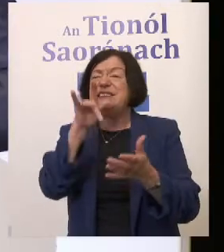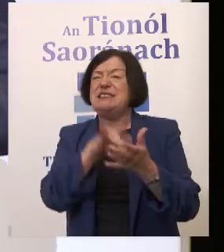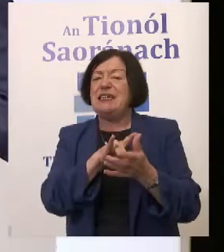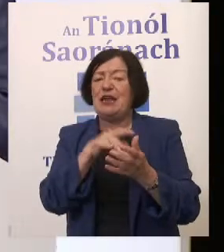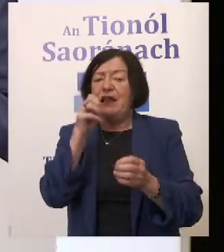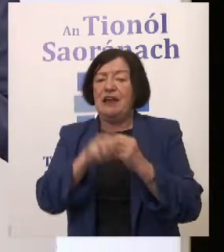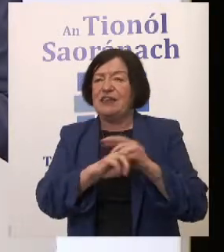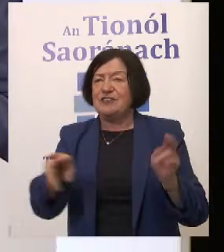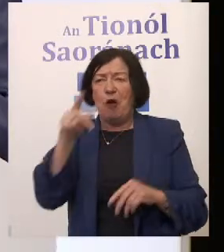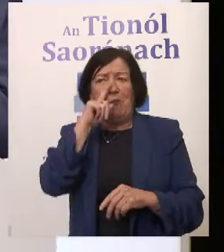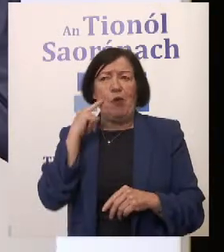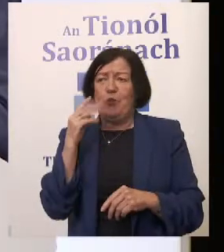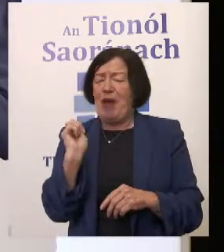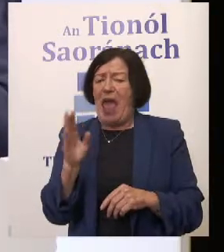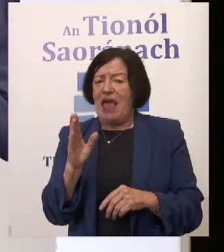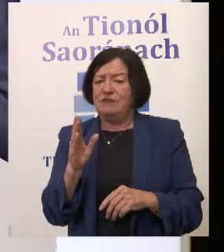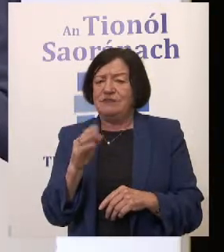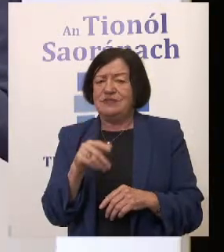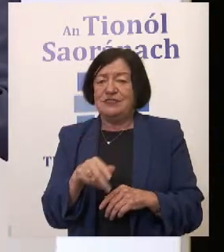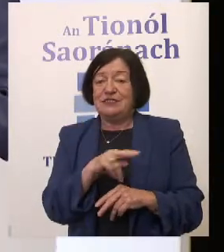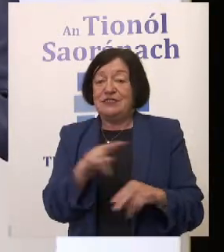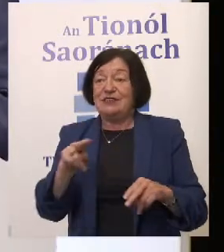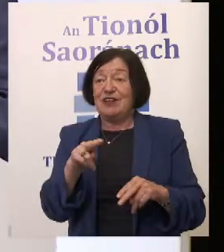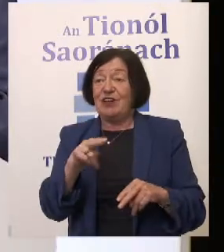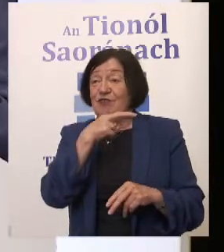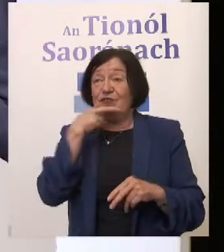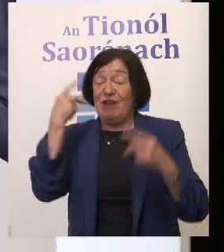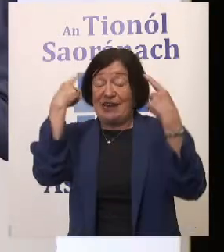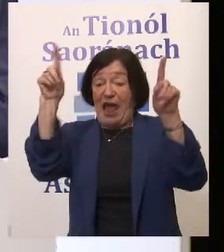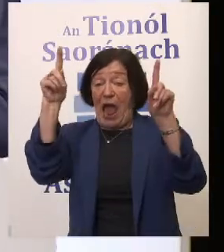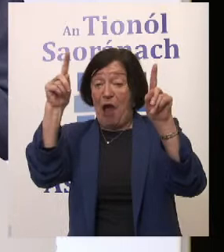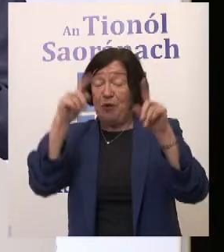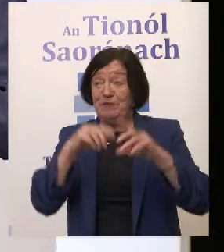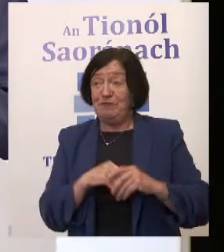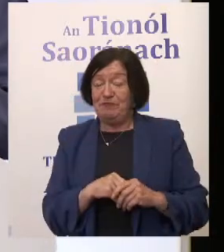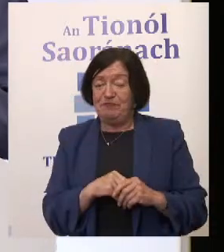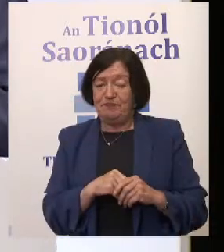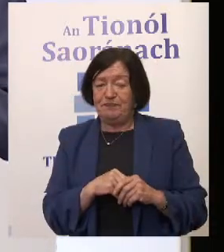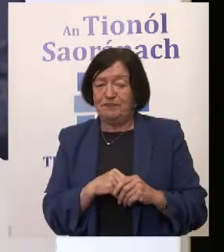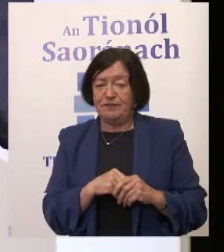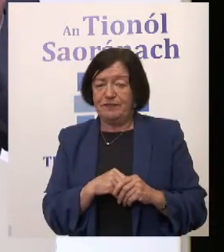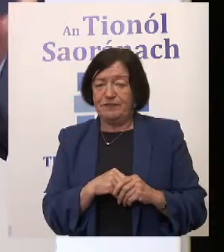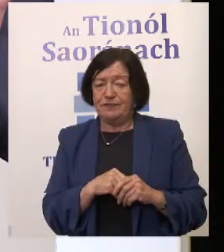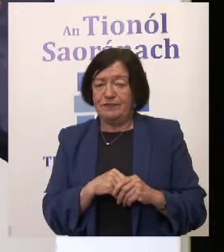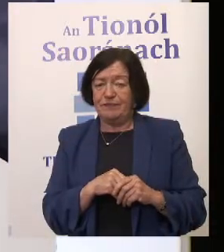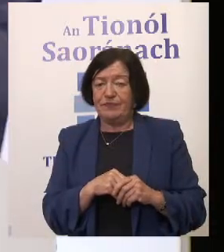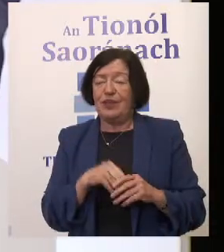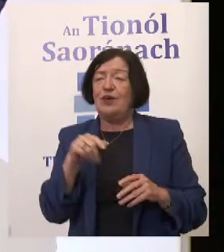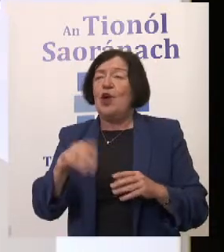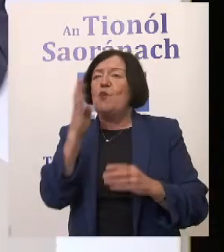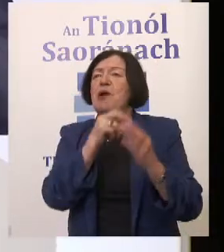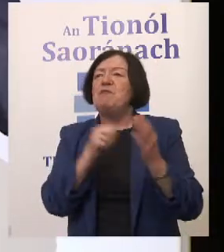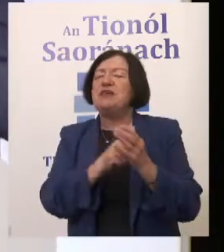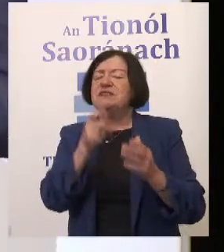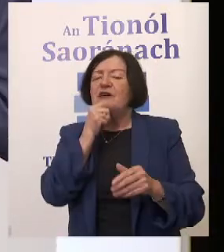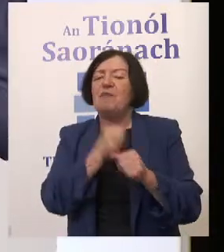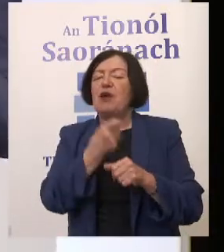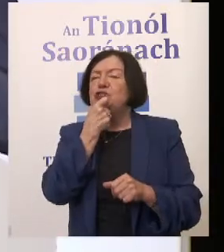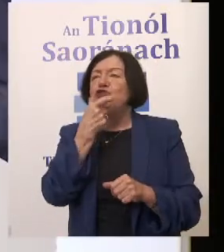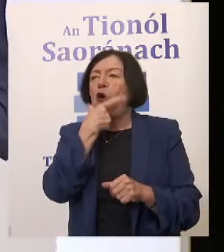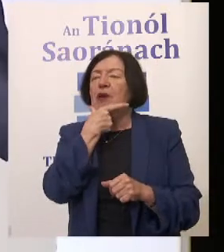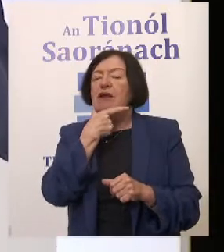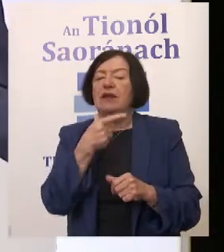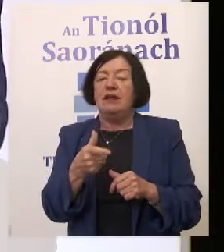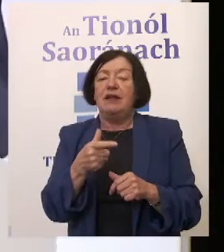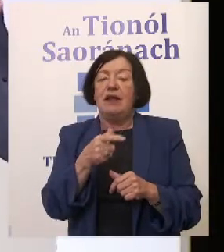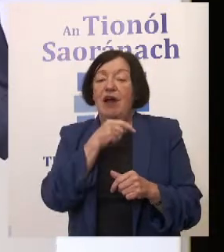isn't Bluebell, you know. It's not even the Red Cow, you know. So when businesses talk about Dublin, they talk about,